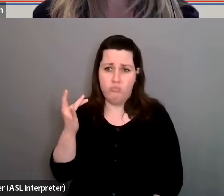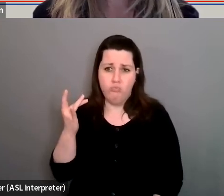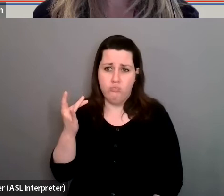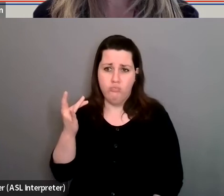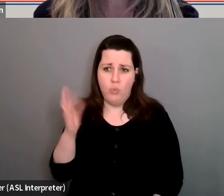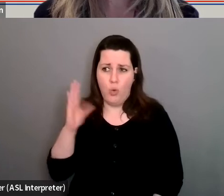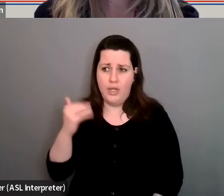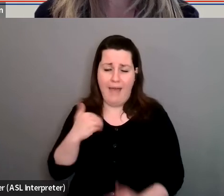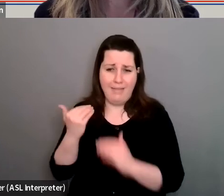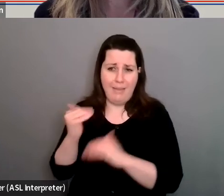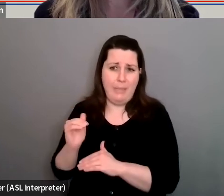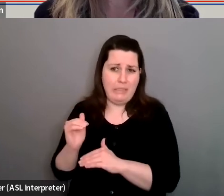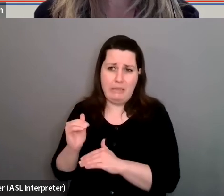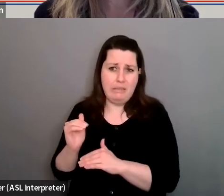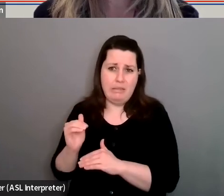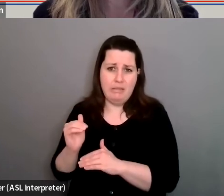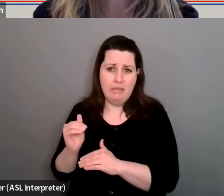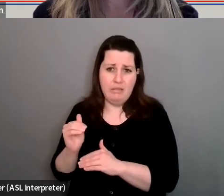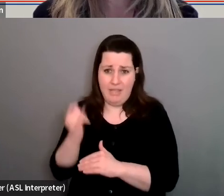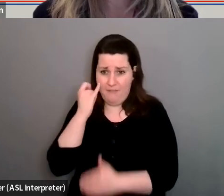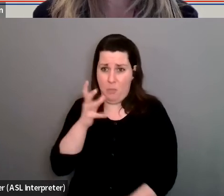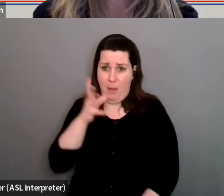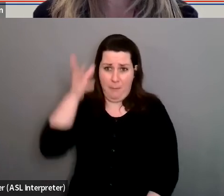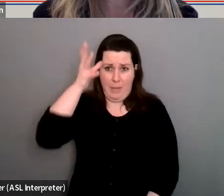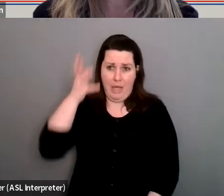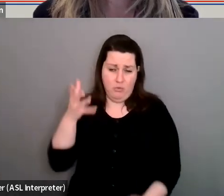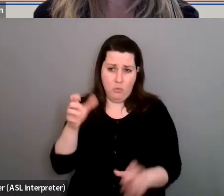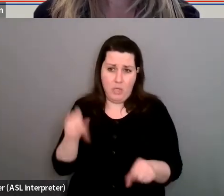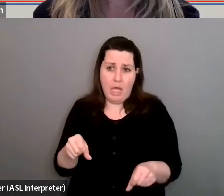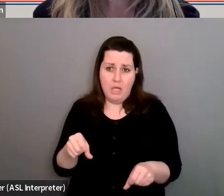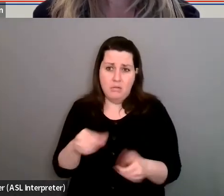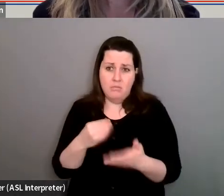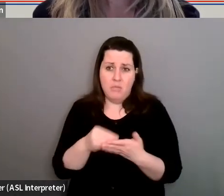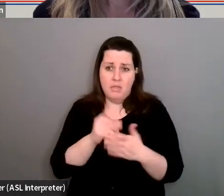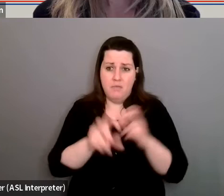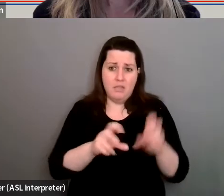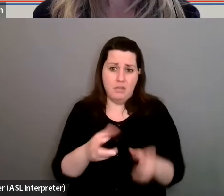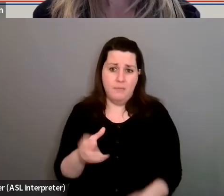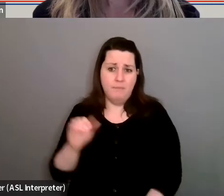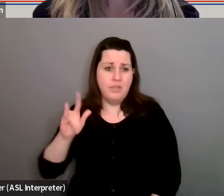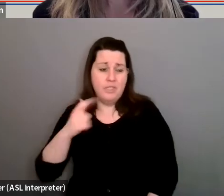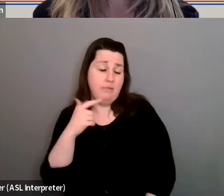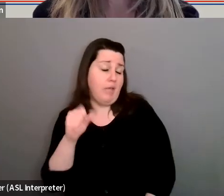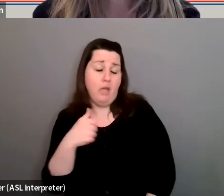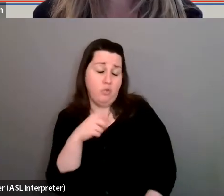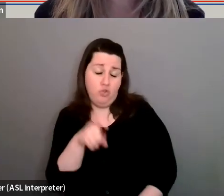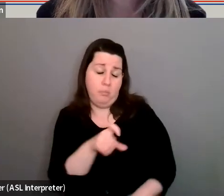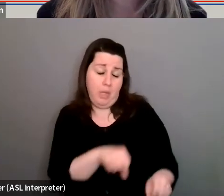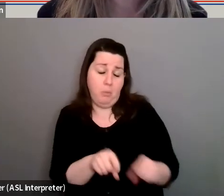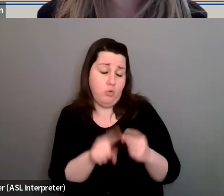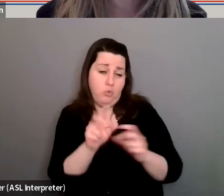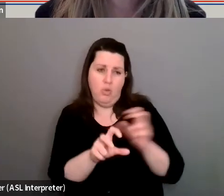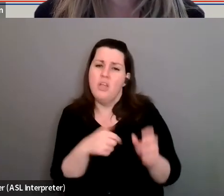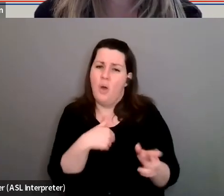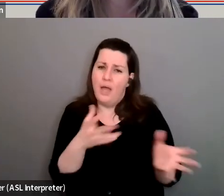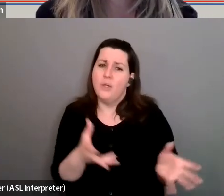as a parent on how you would be able to invest the funds. I'm not either. No. Okay, so I would encourage you to